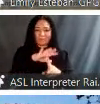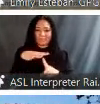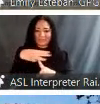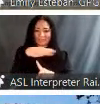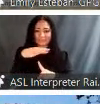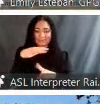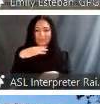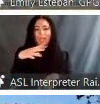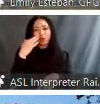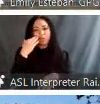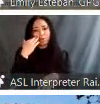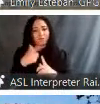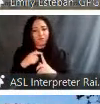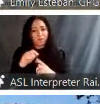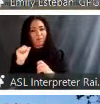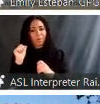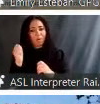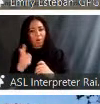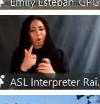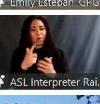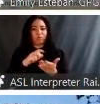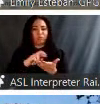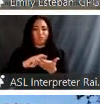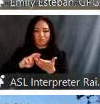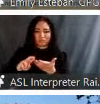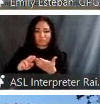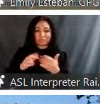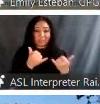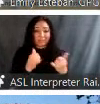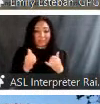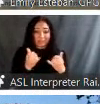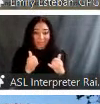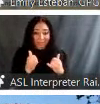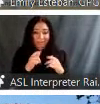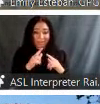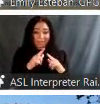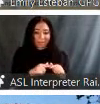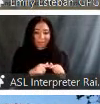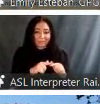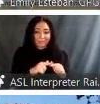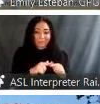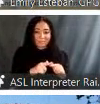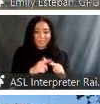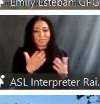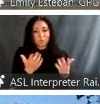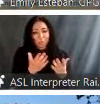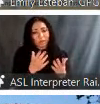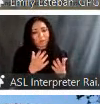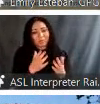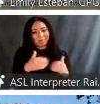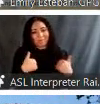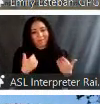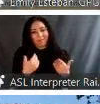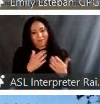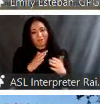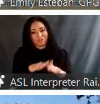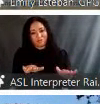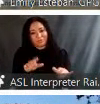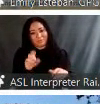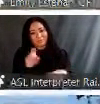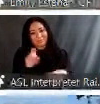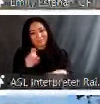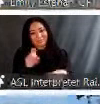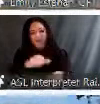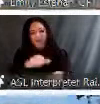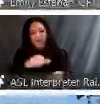we know from all the research that play-based pedagogy is what young children need. We know in other countries,